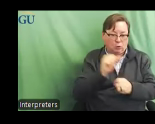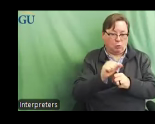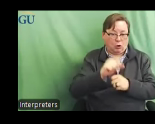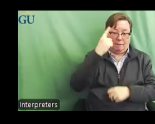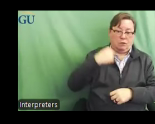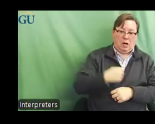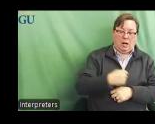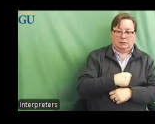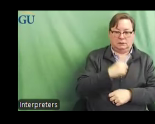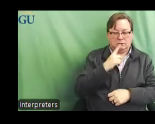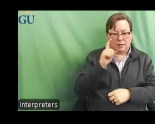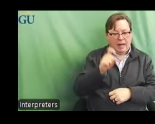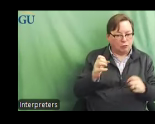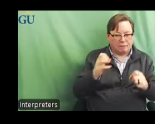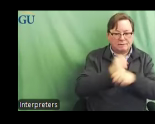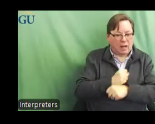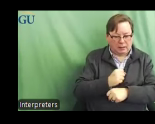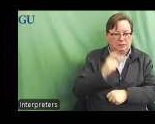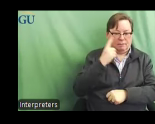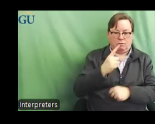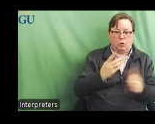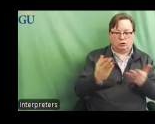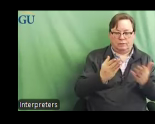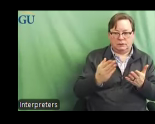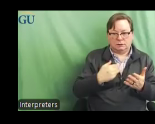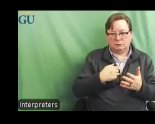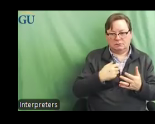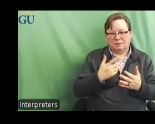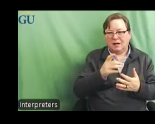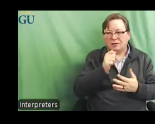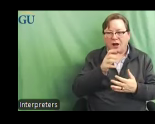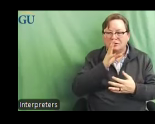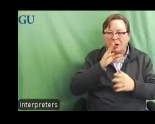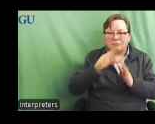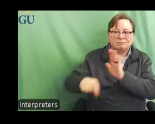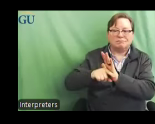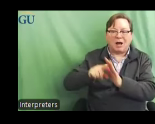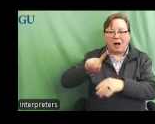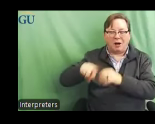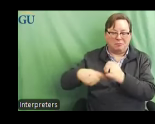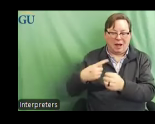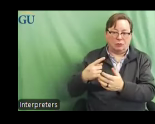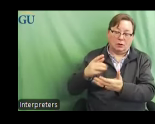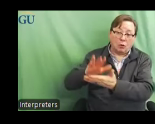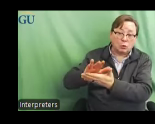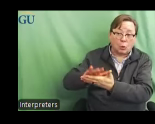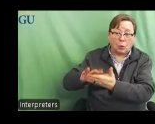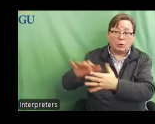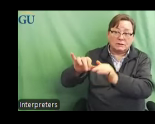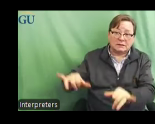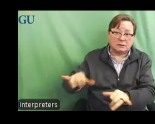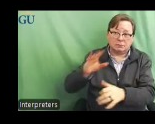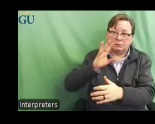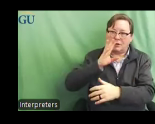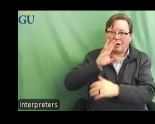got. And I'm not saying anything against the school system or the special education. It was just, we didn't know